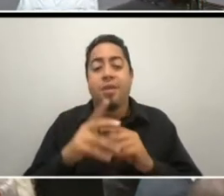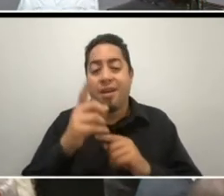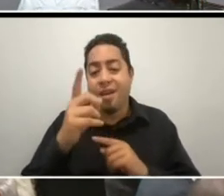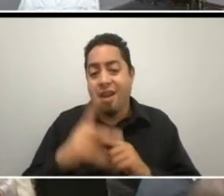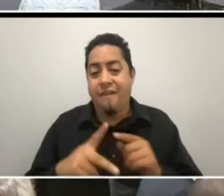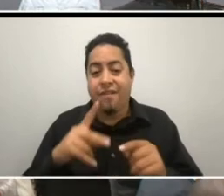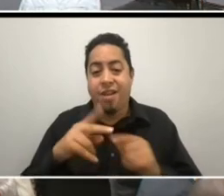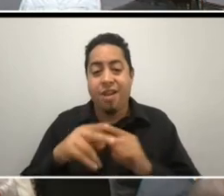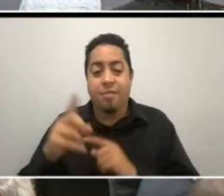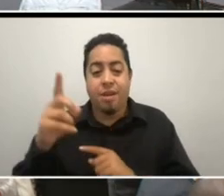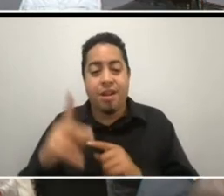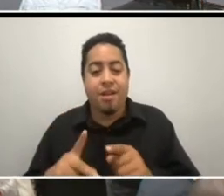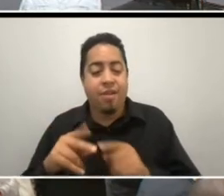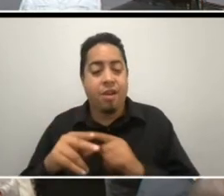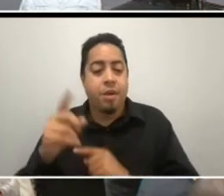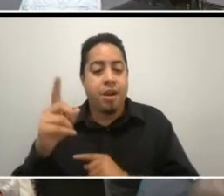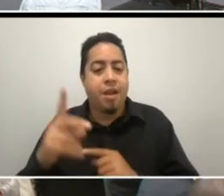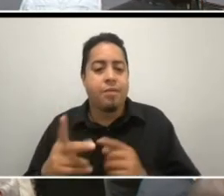more votes than we need.